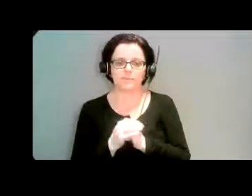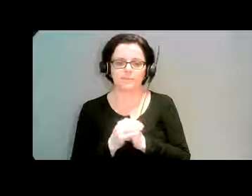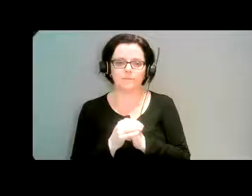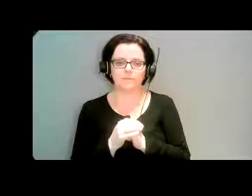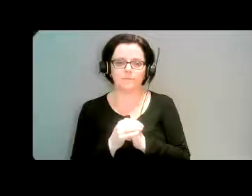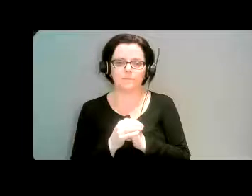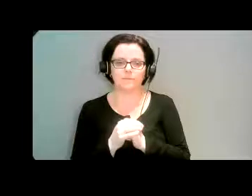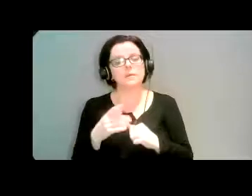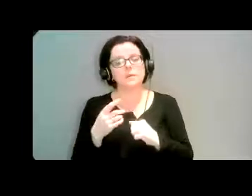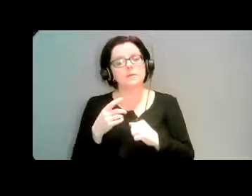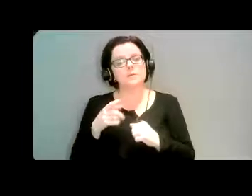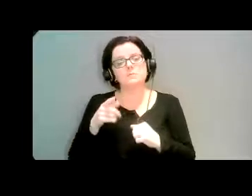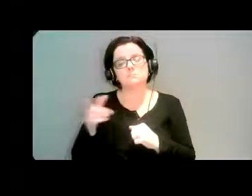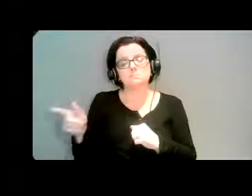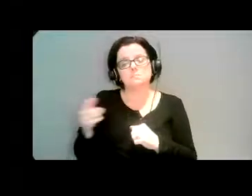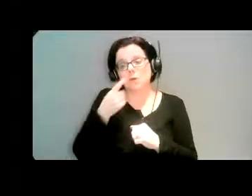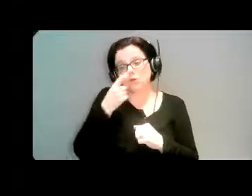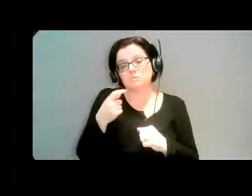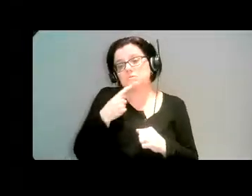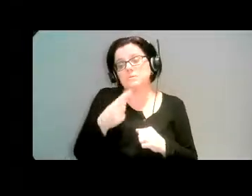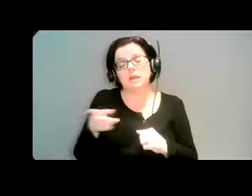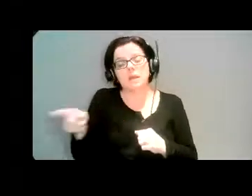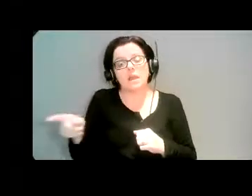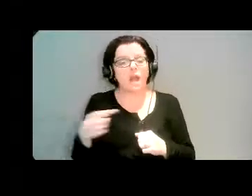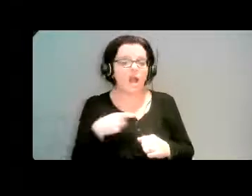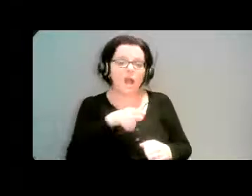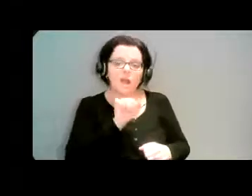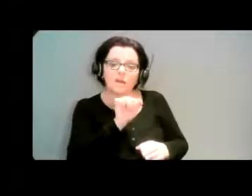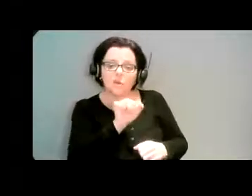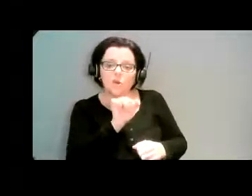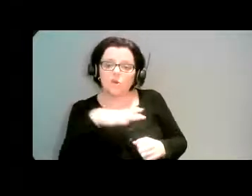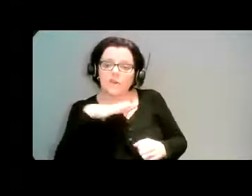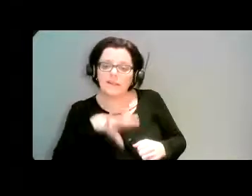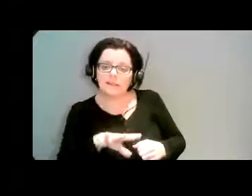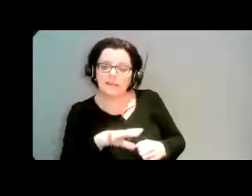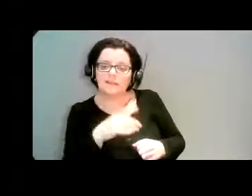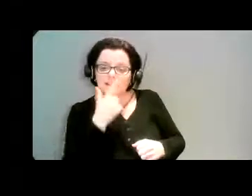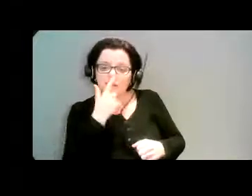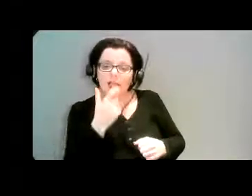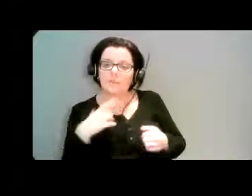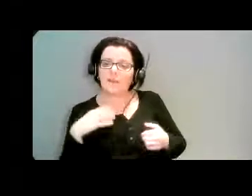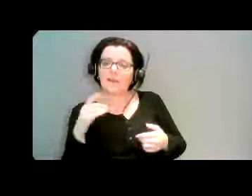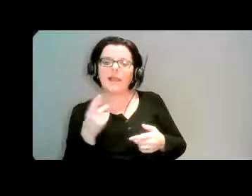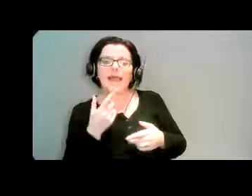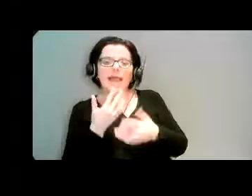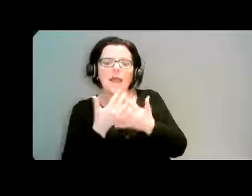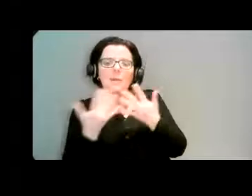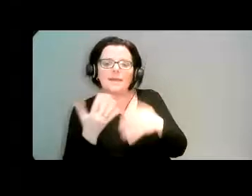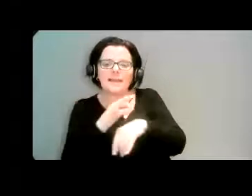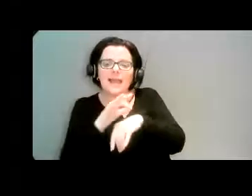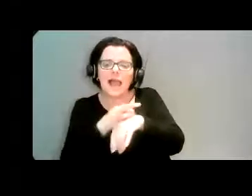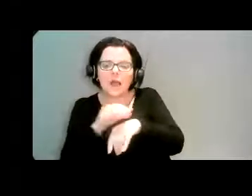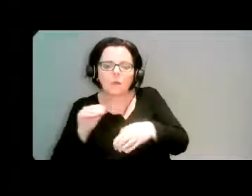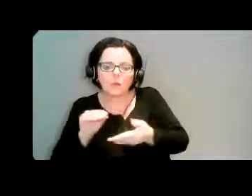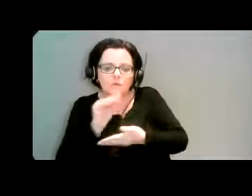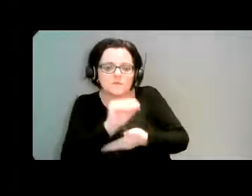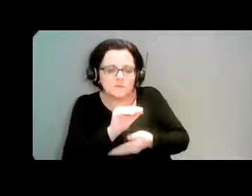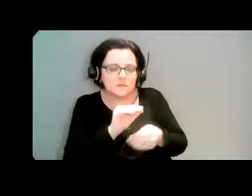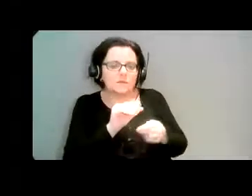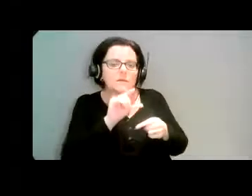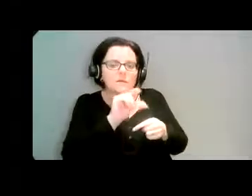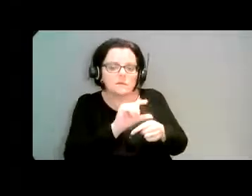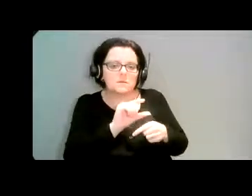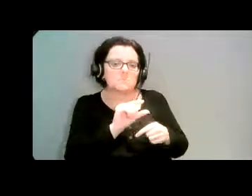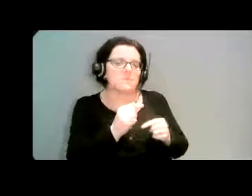direct payments, they could just say, well, we think that your needs could be met with this amount of hours, break it down, have